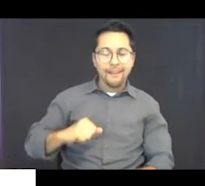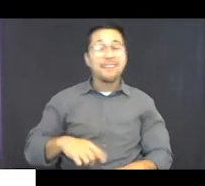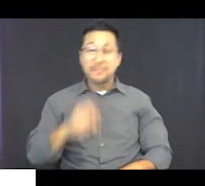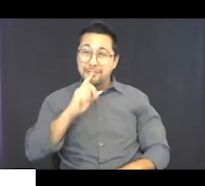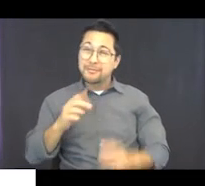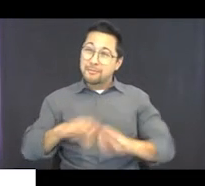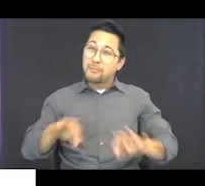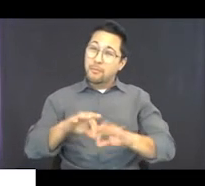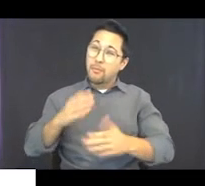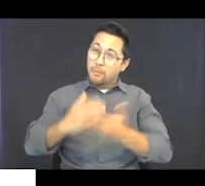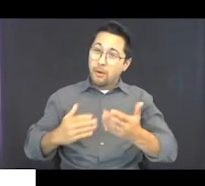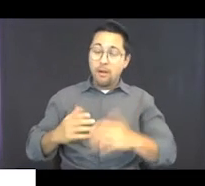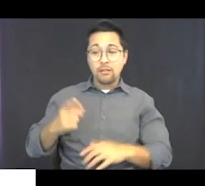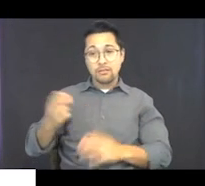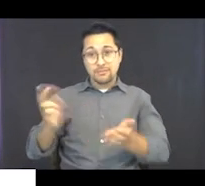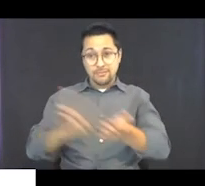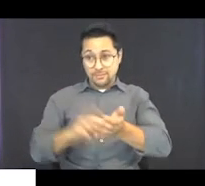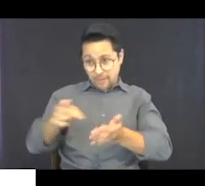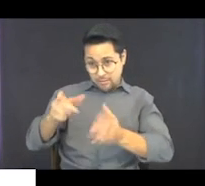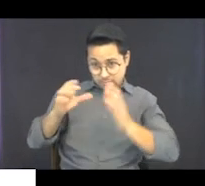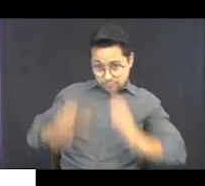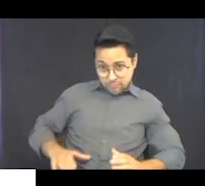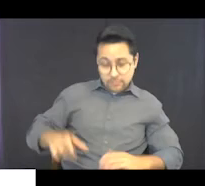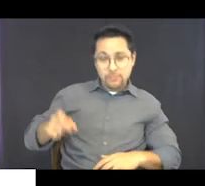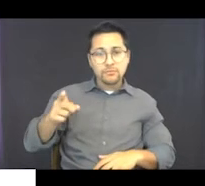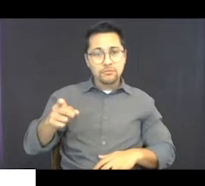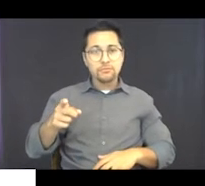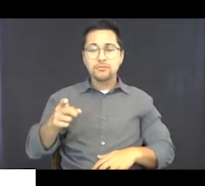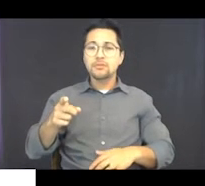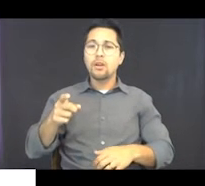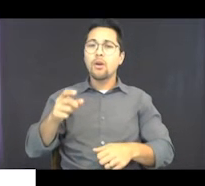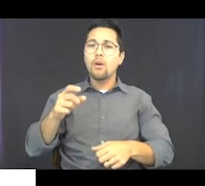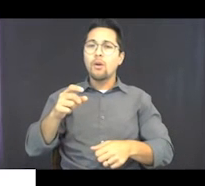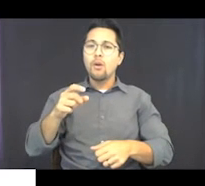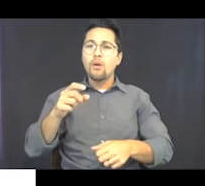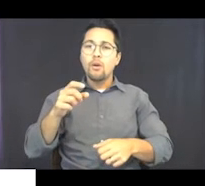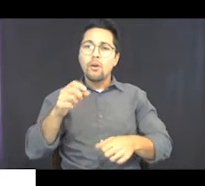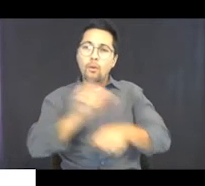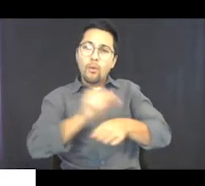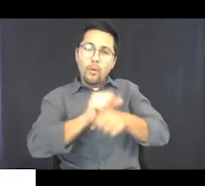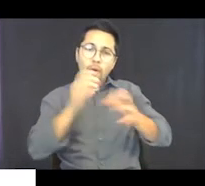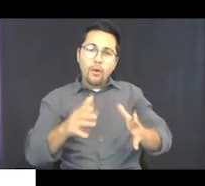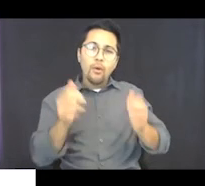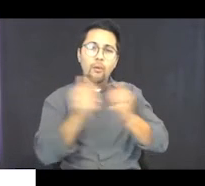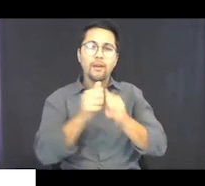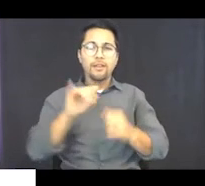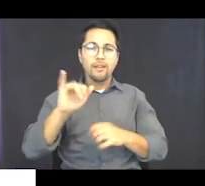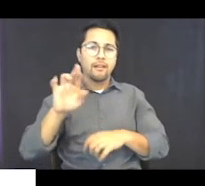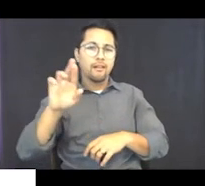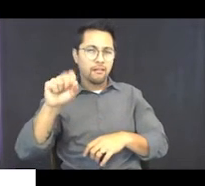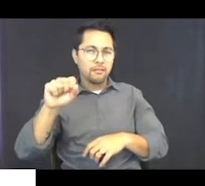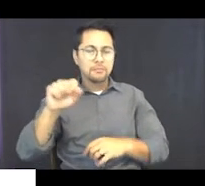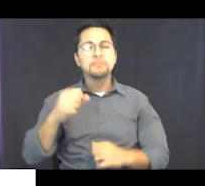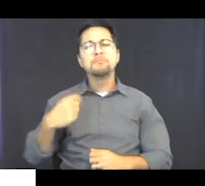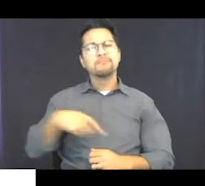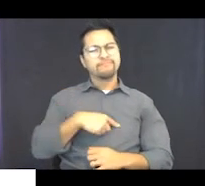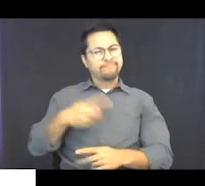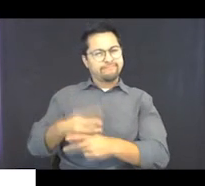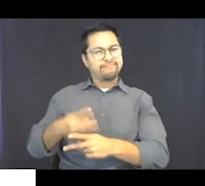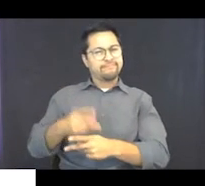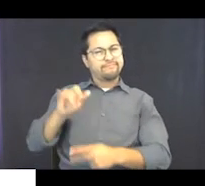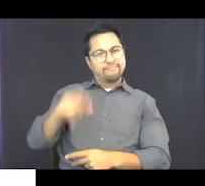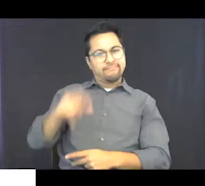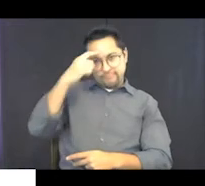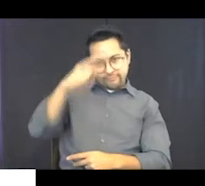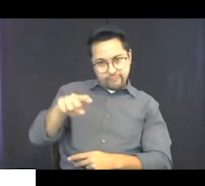to register the consumer as a household employer with the IRS. But we'll take care of that for you when